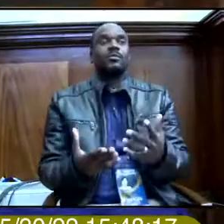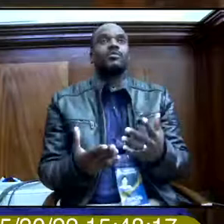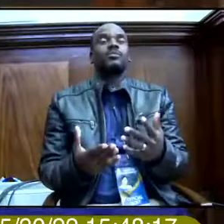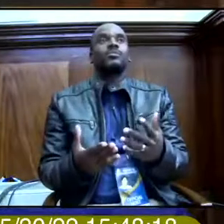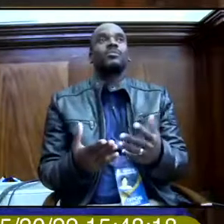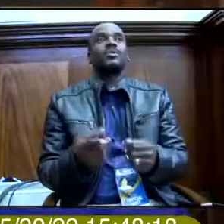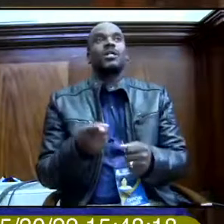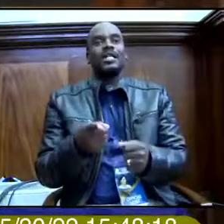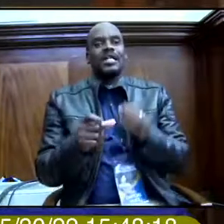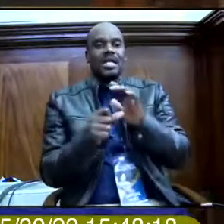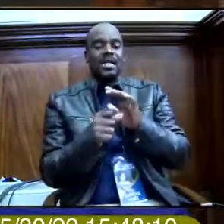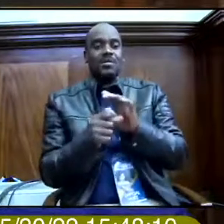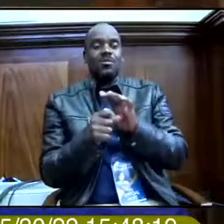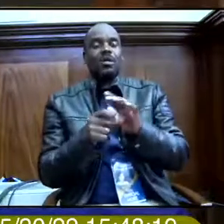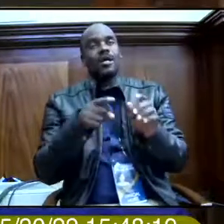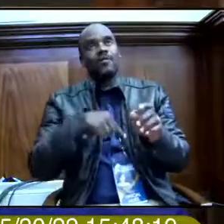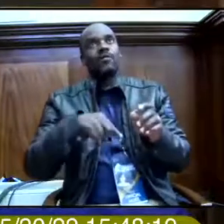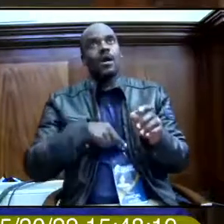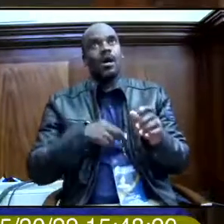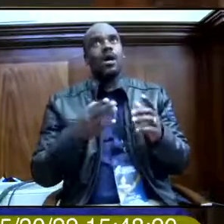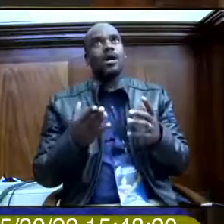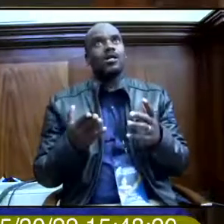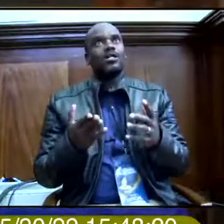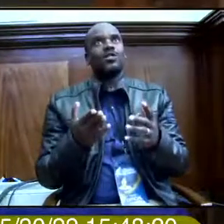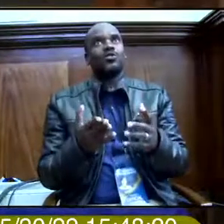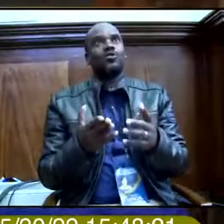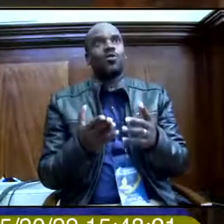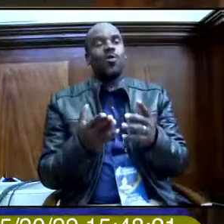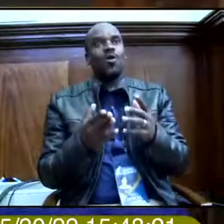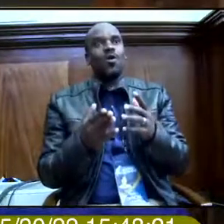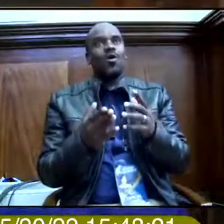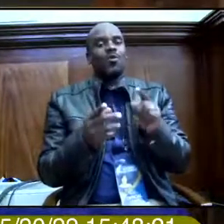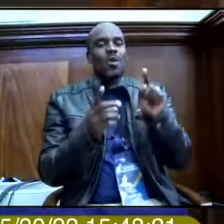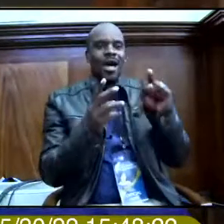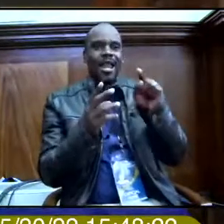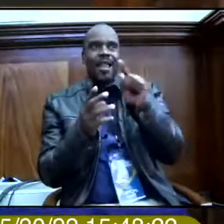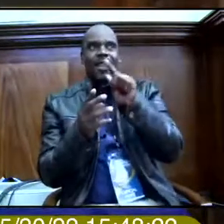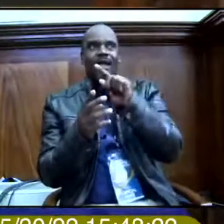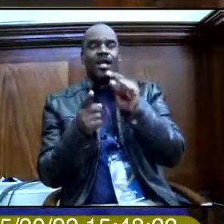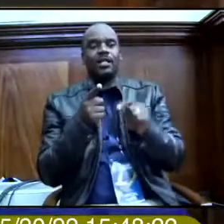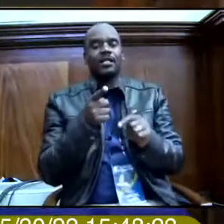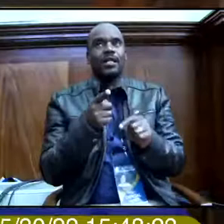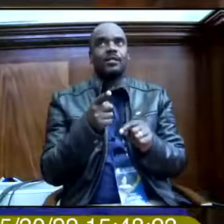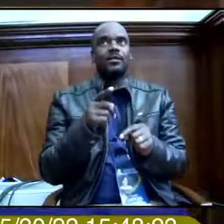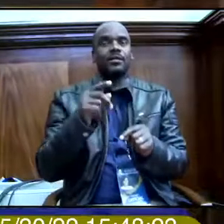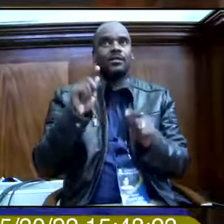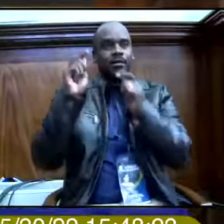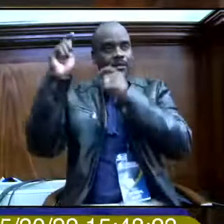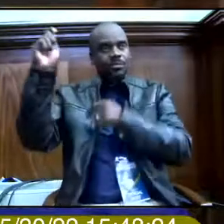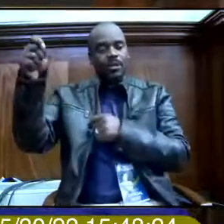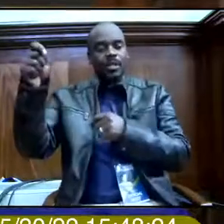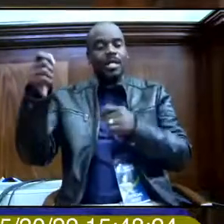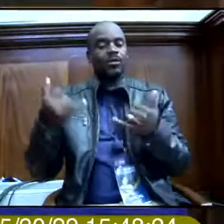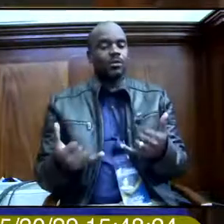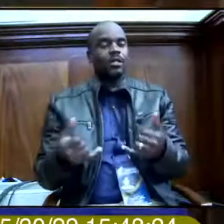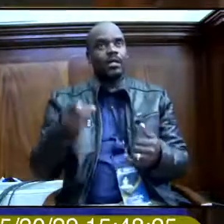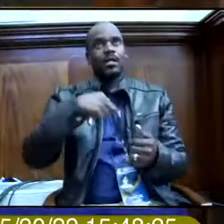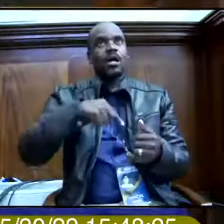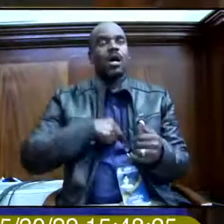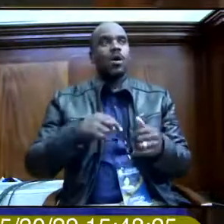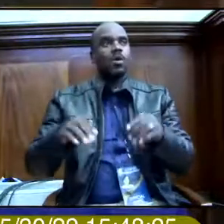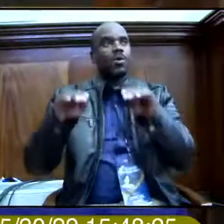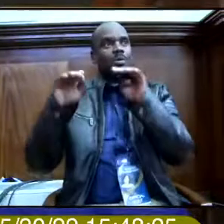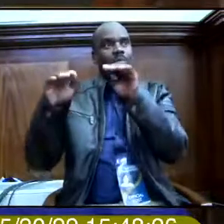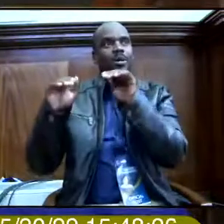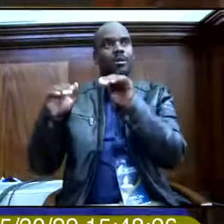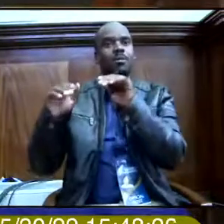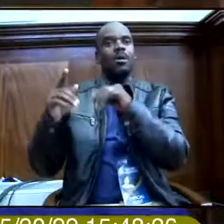so it is important for us to highlight that speaker so that our people be employed in